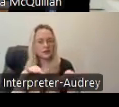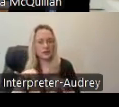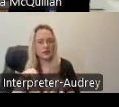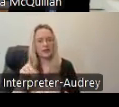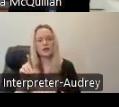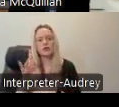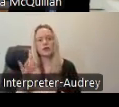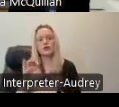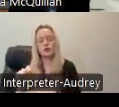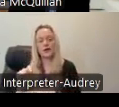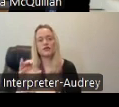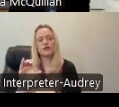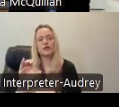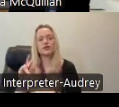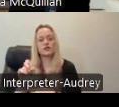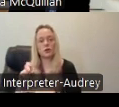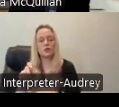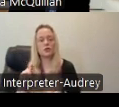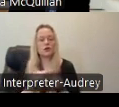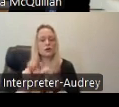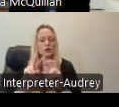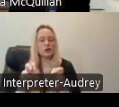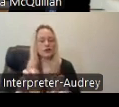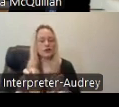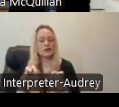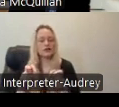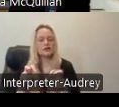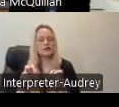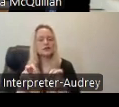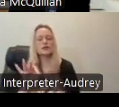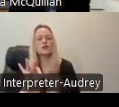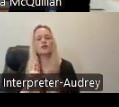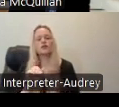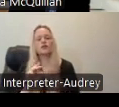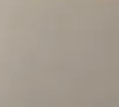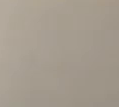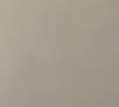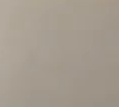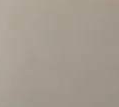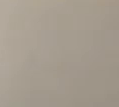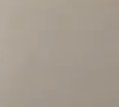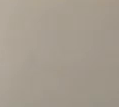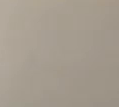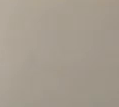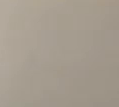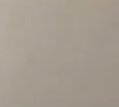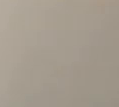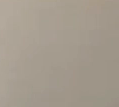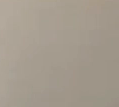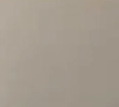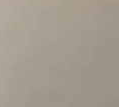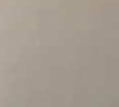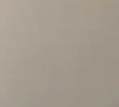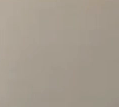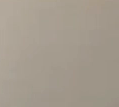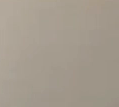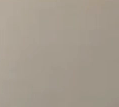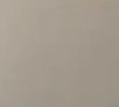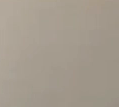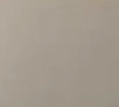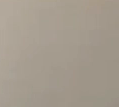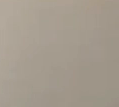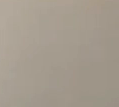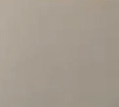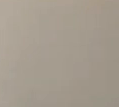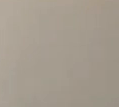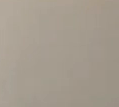the analysis framework for the environmental review. Ms. McCullough? Thank you, Mr.